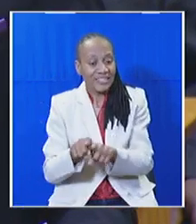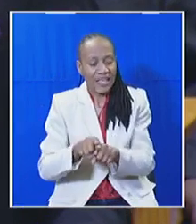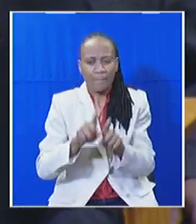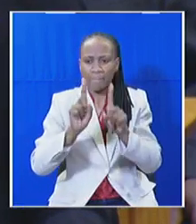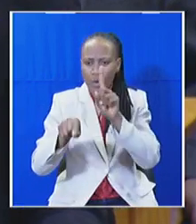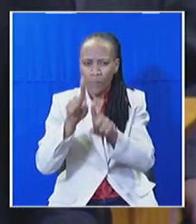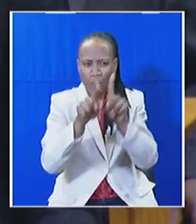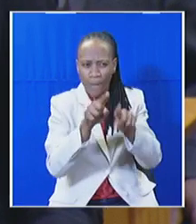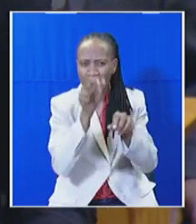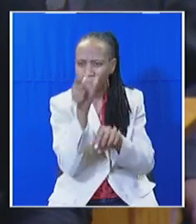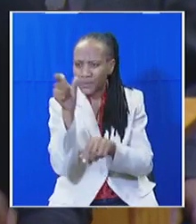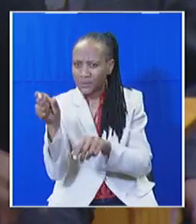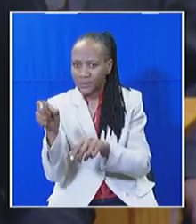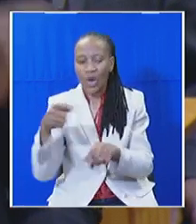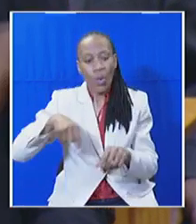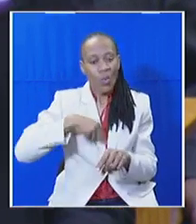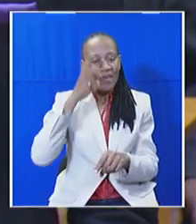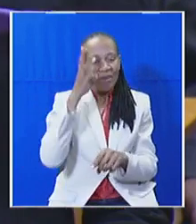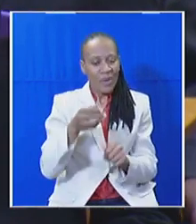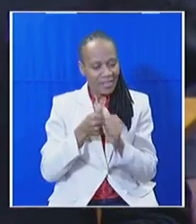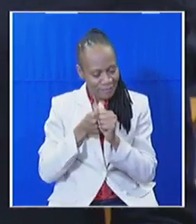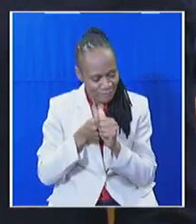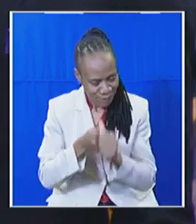we would abide by the law.